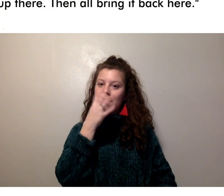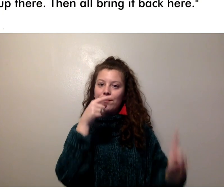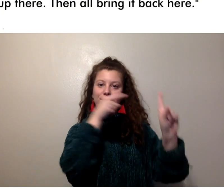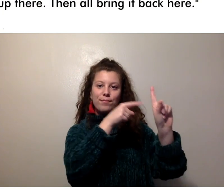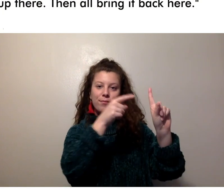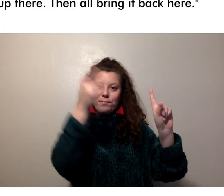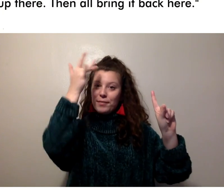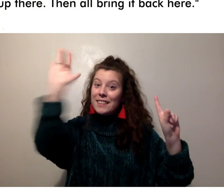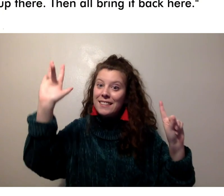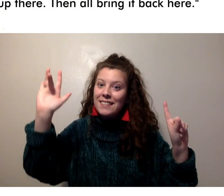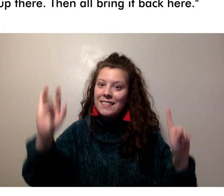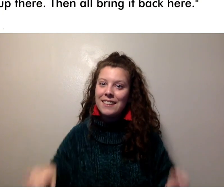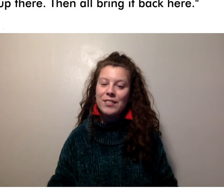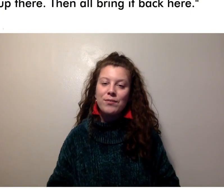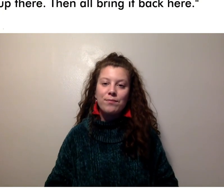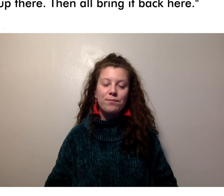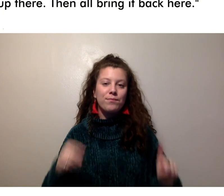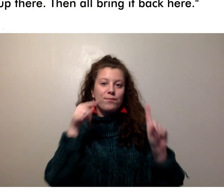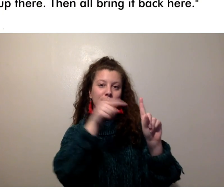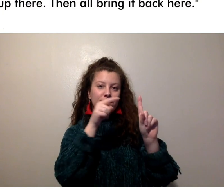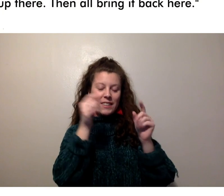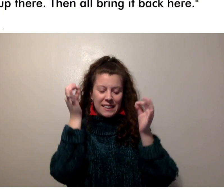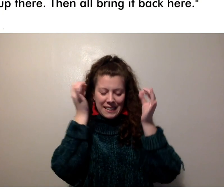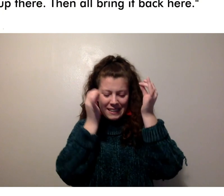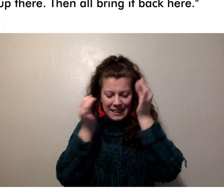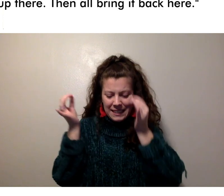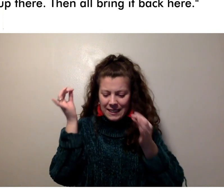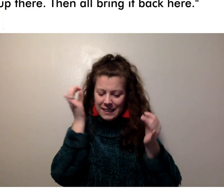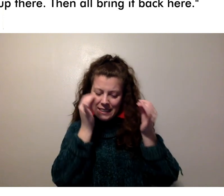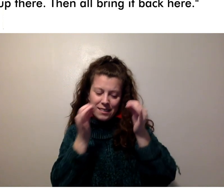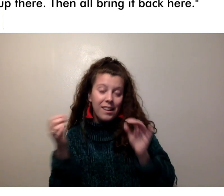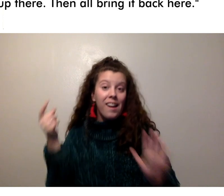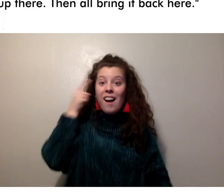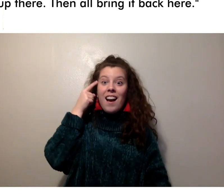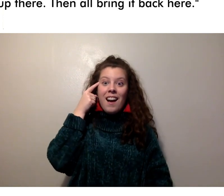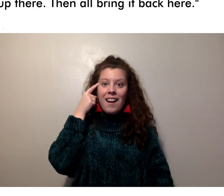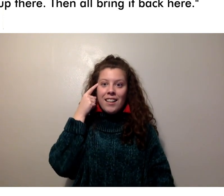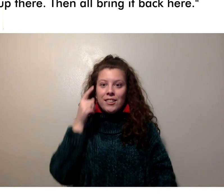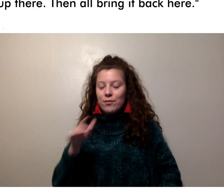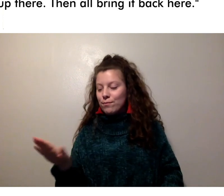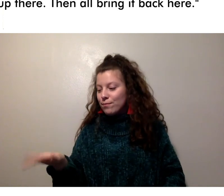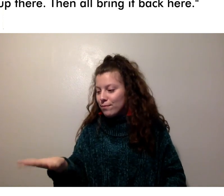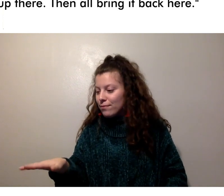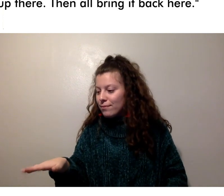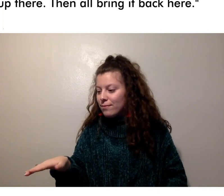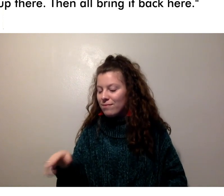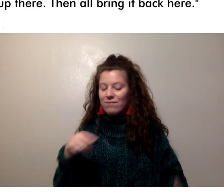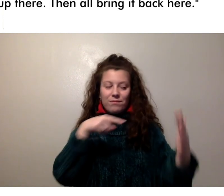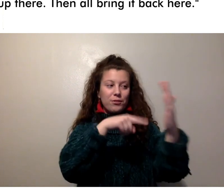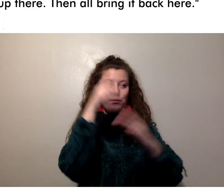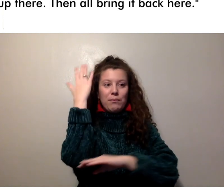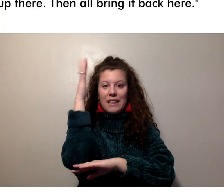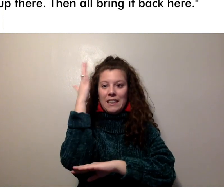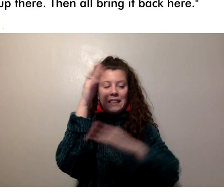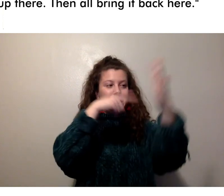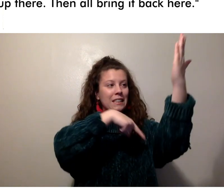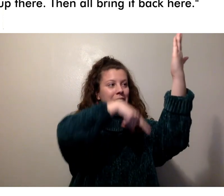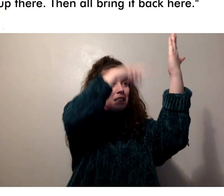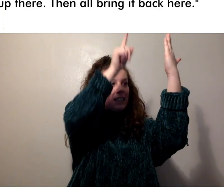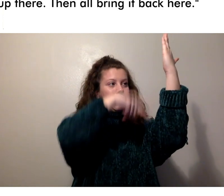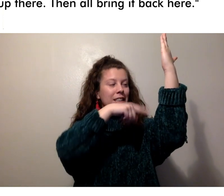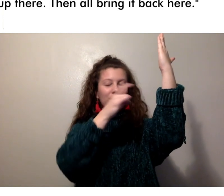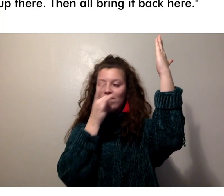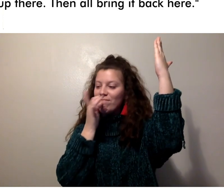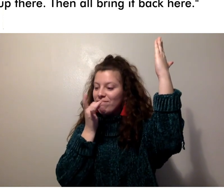so smart and so slick. He thought up a lie, and he thought it up quick. Why, my sweet little tot, the fake Santa